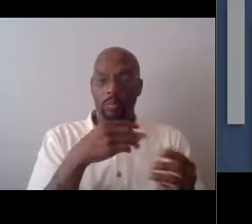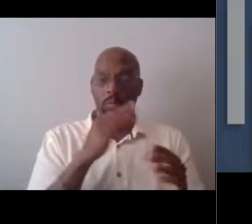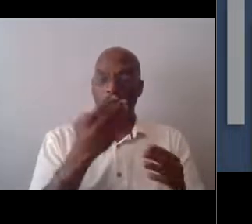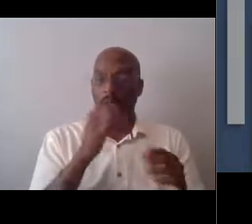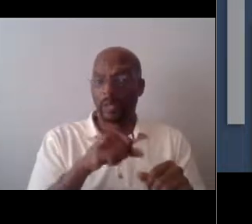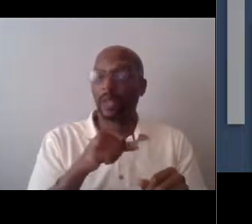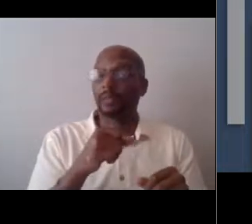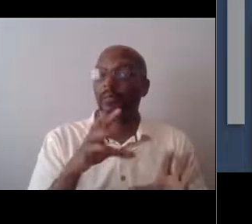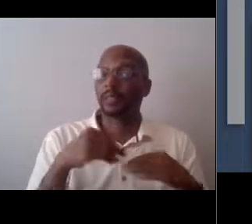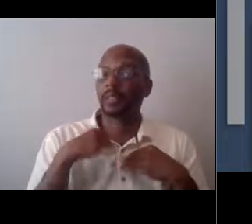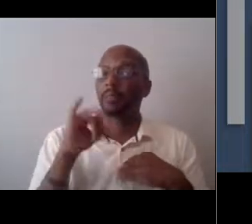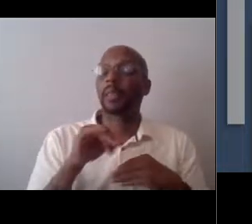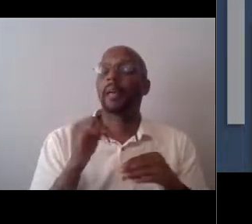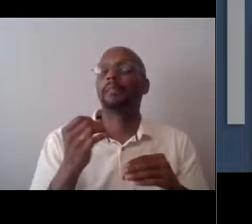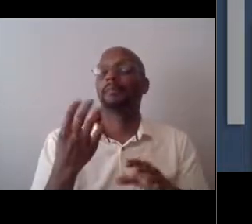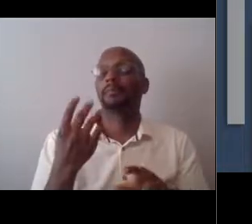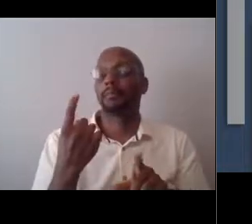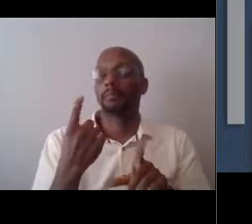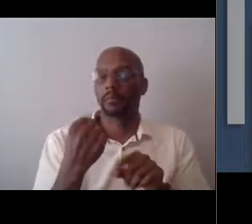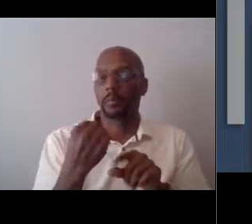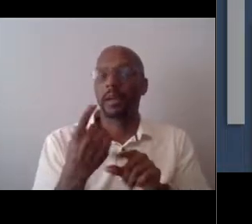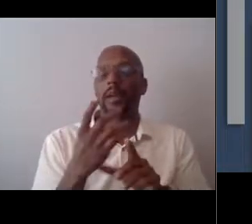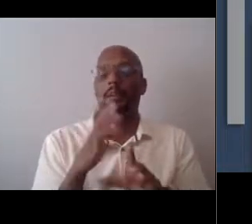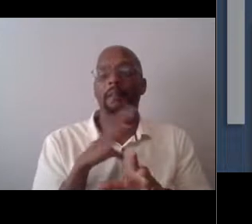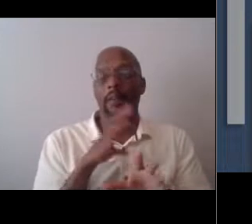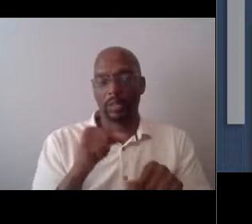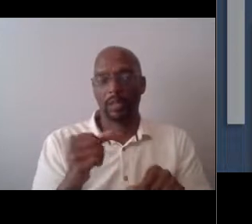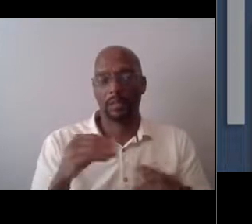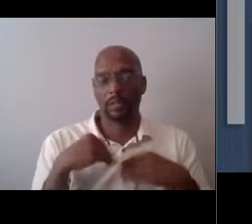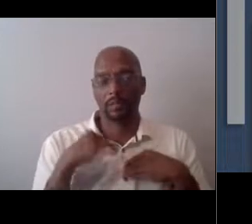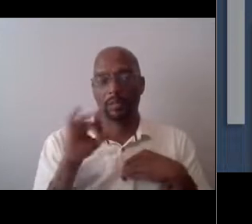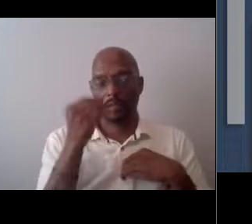at that with the team. I appreciate that.